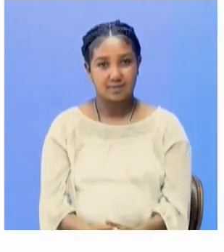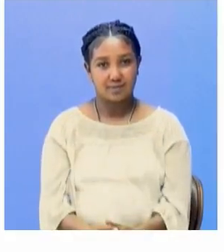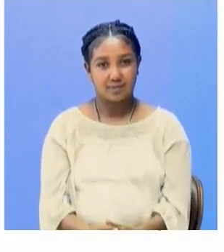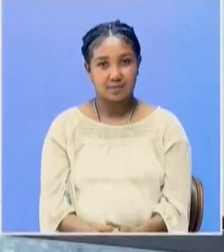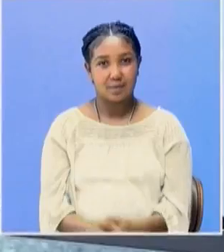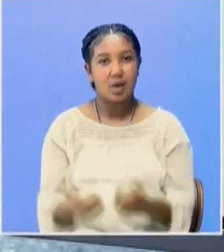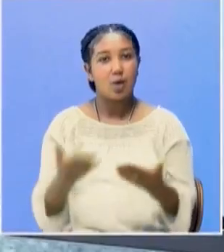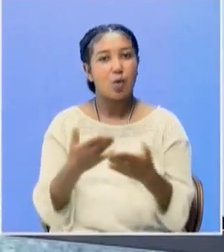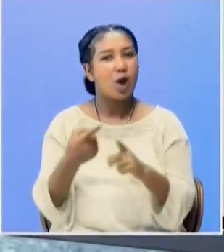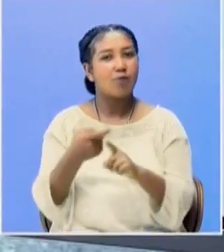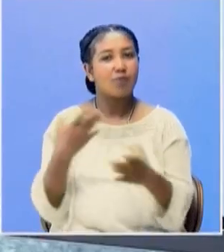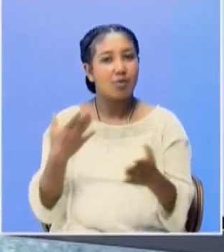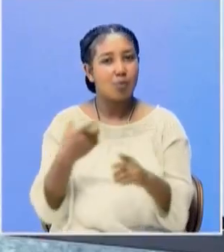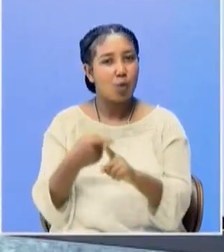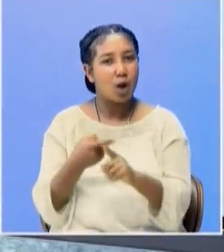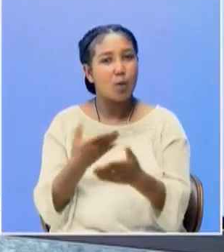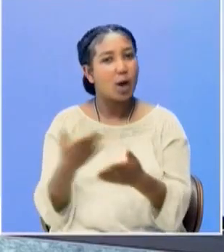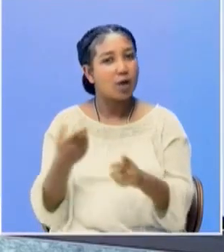Where are you from?